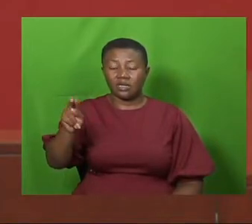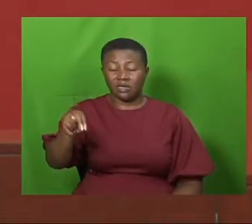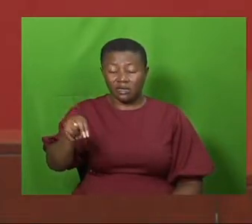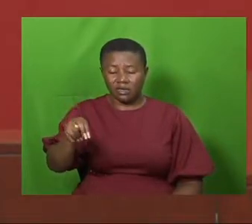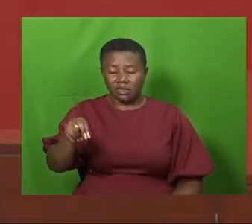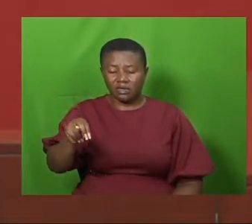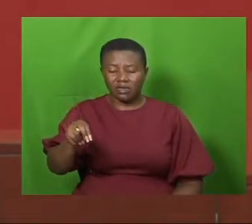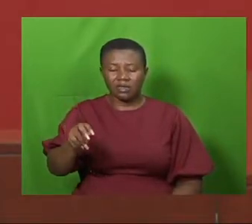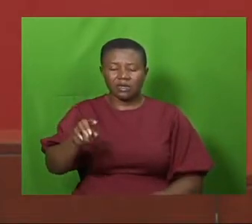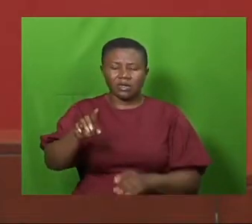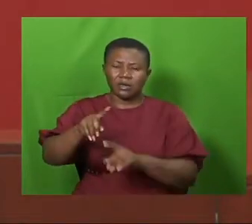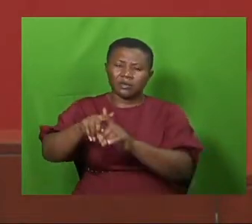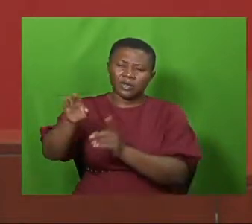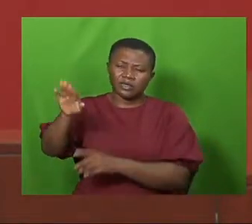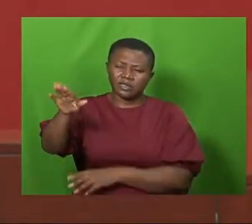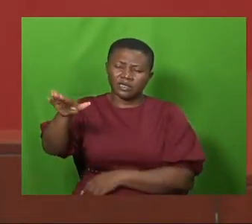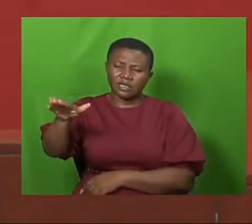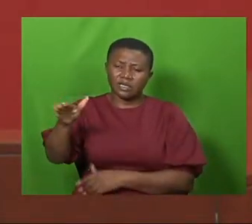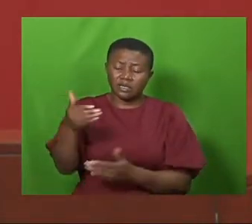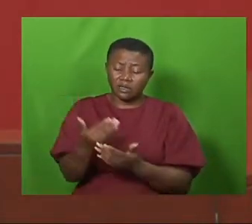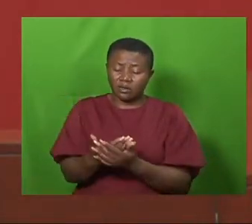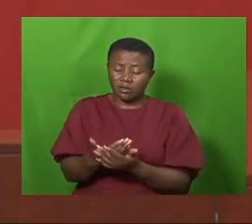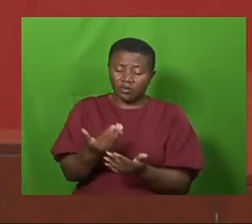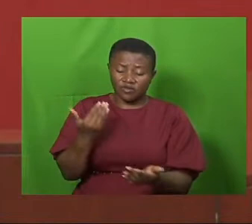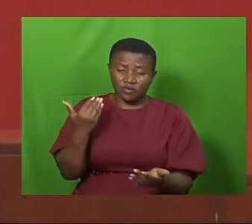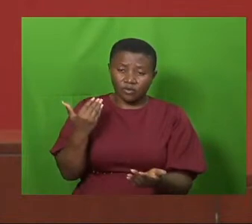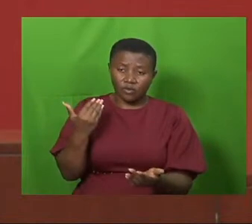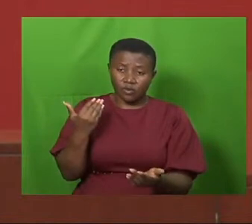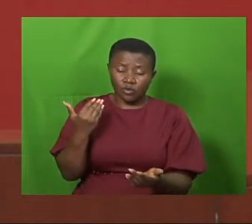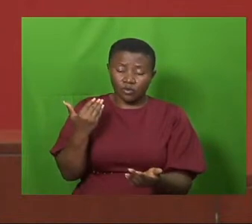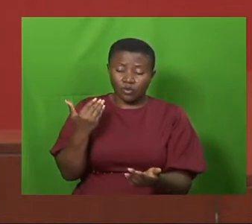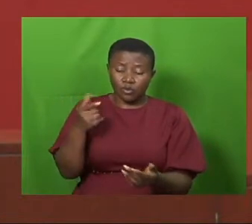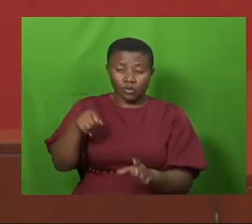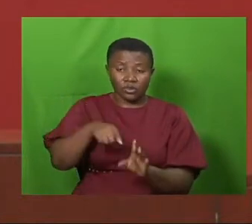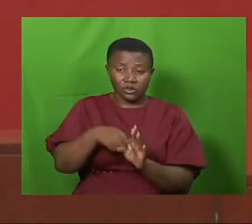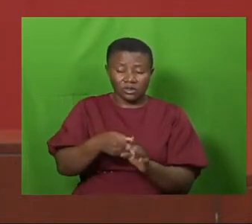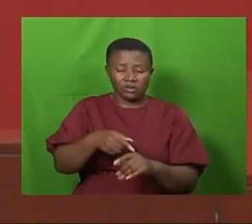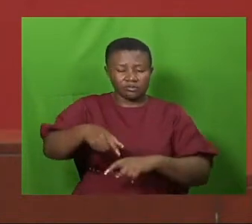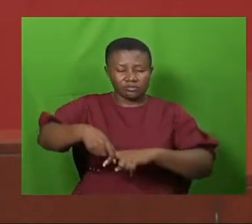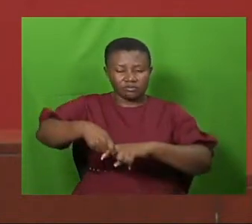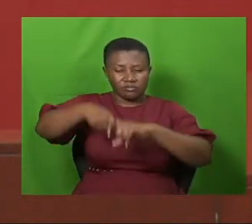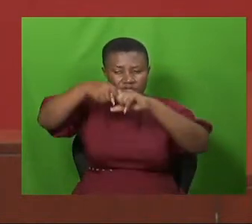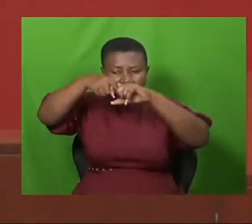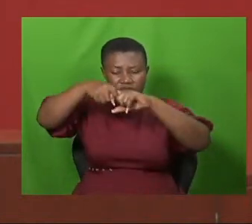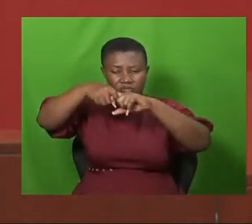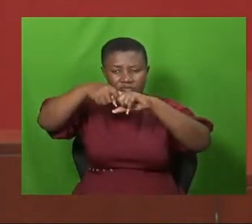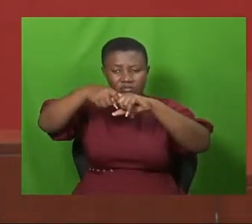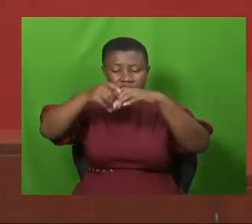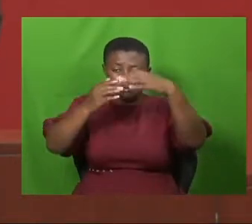before you begin, indulge me to suspend the House for 5 minutes.